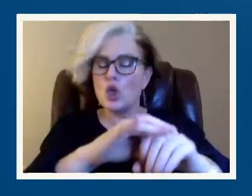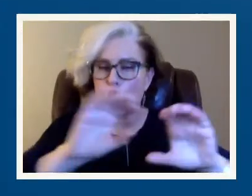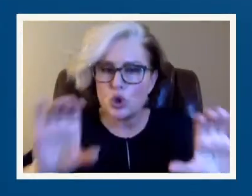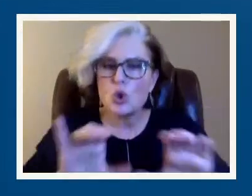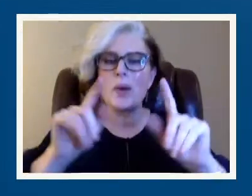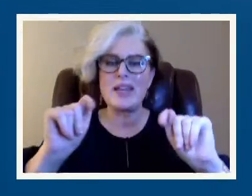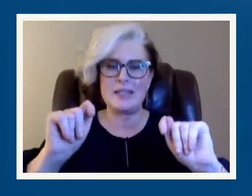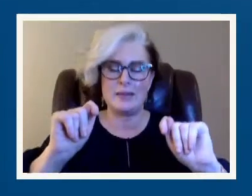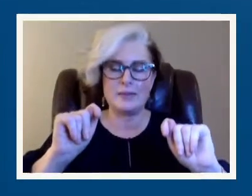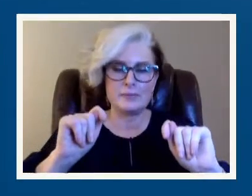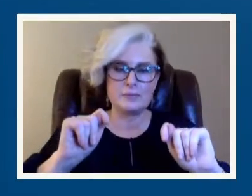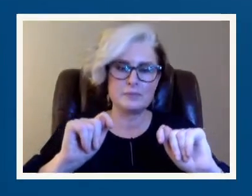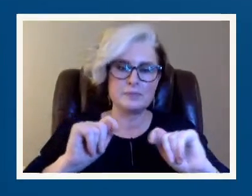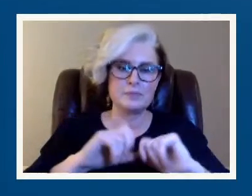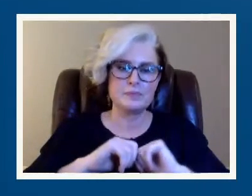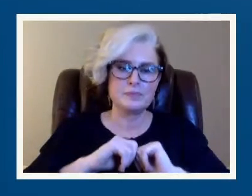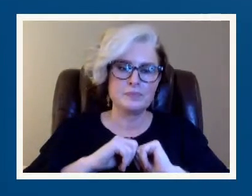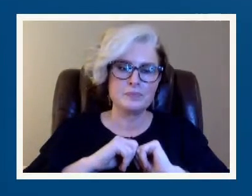done.